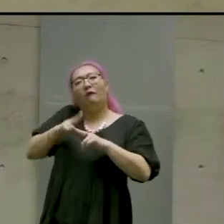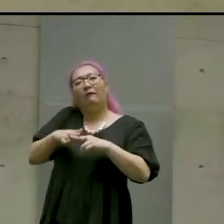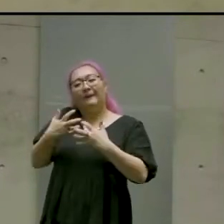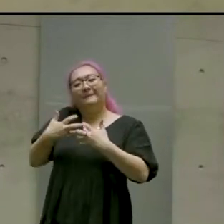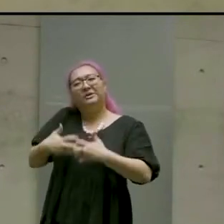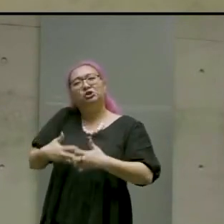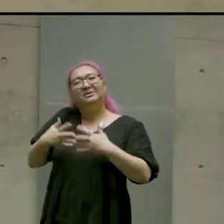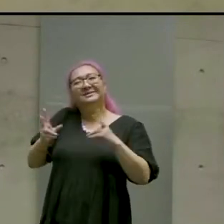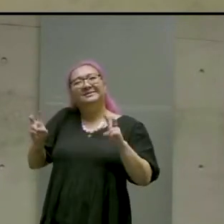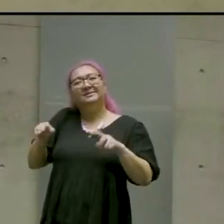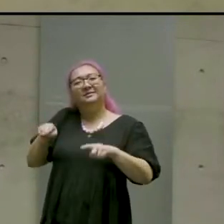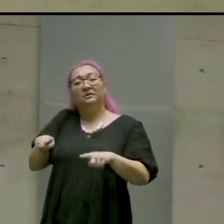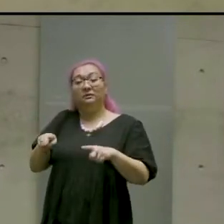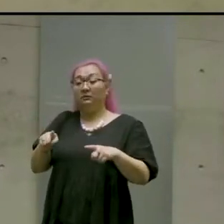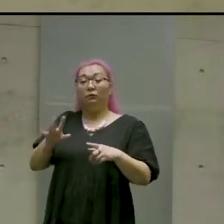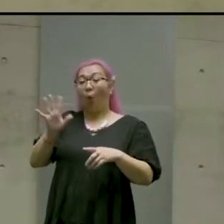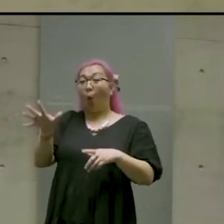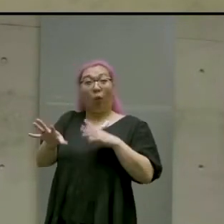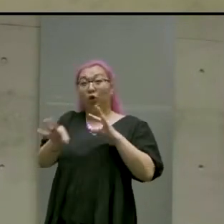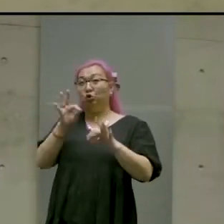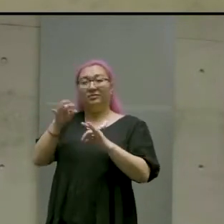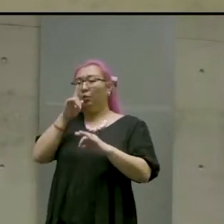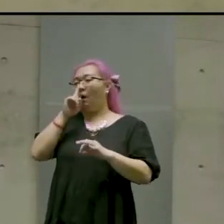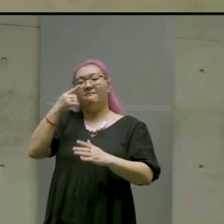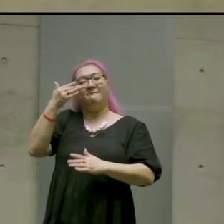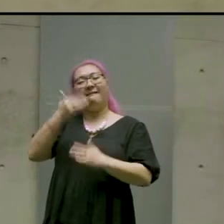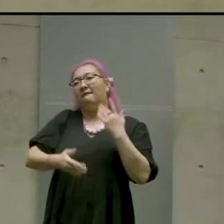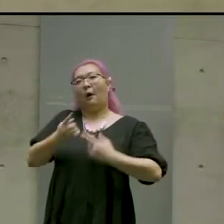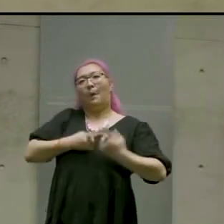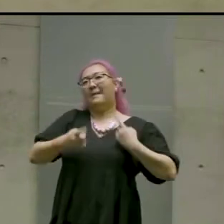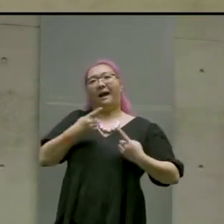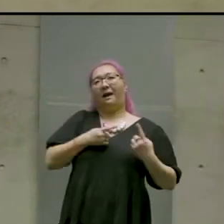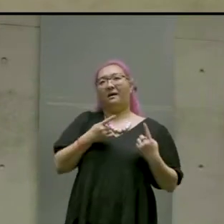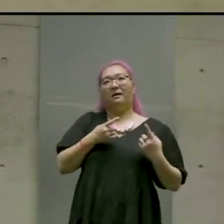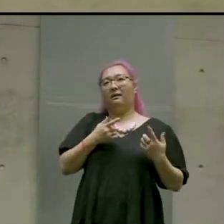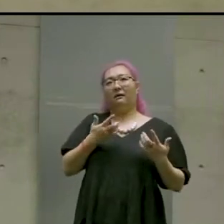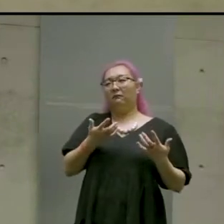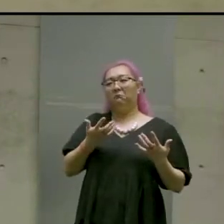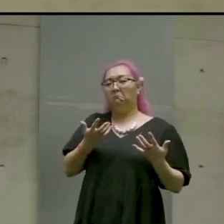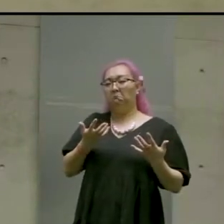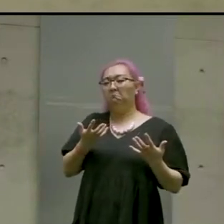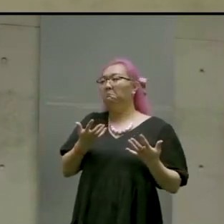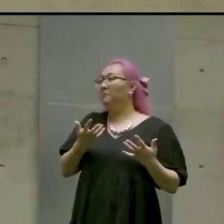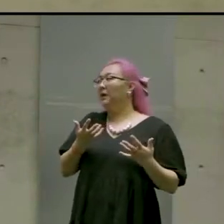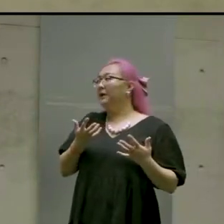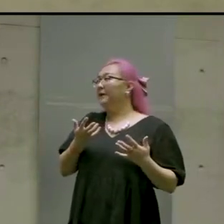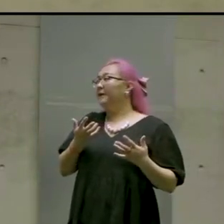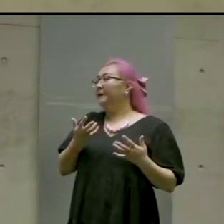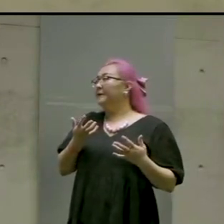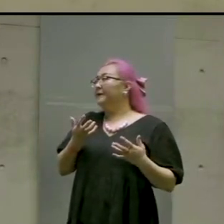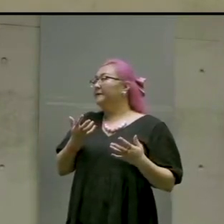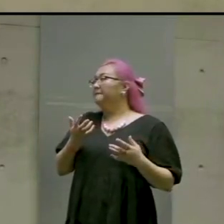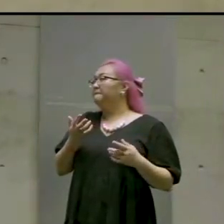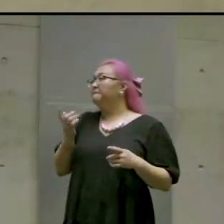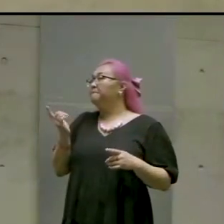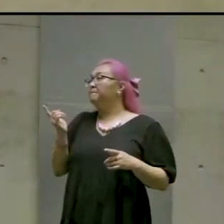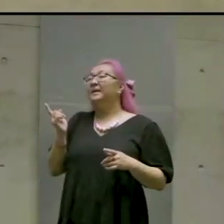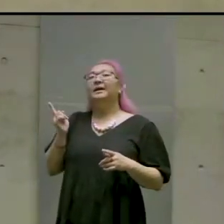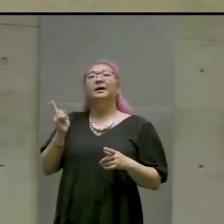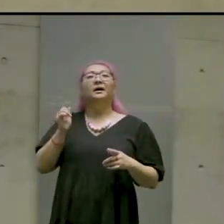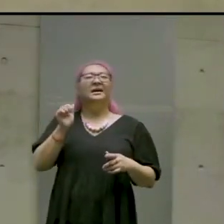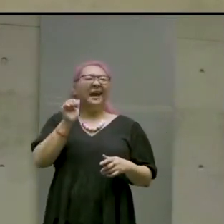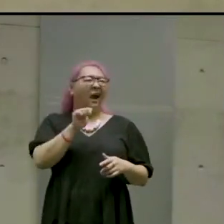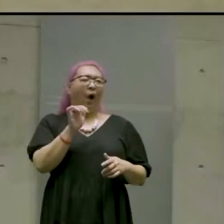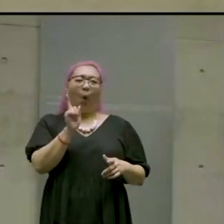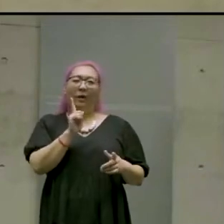but you can't ever really go back and try again unless you start the game from the, Kind of roguelite approach or a roguelike approach. Yeah,